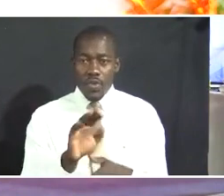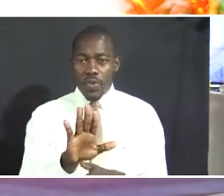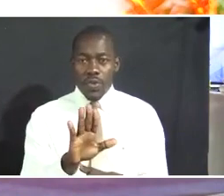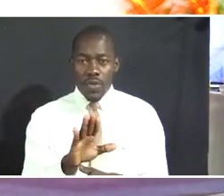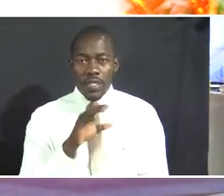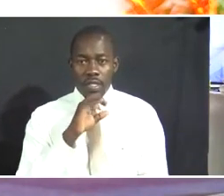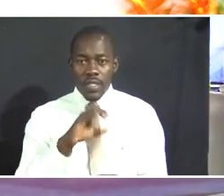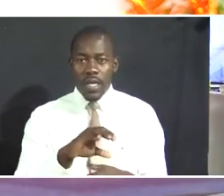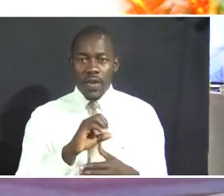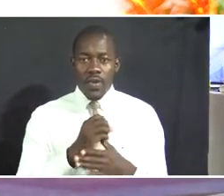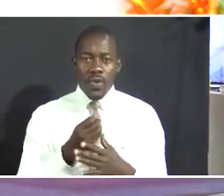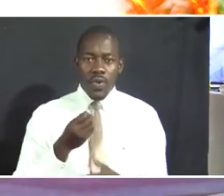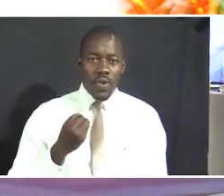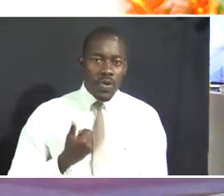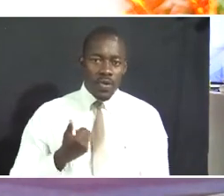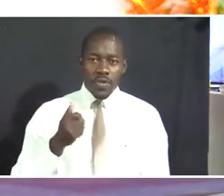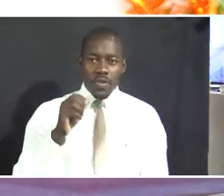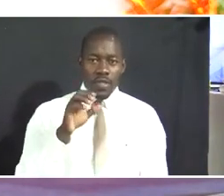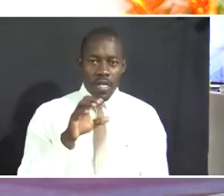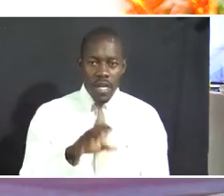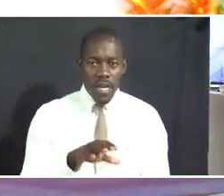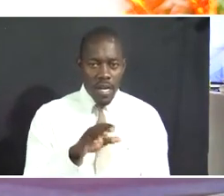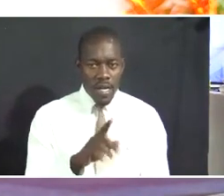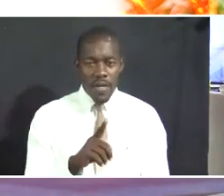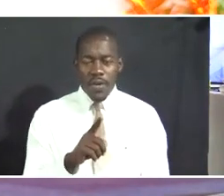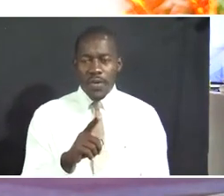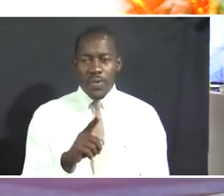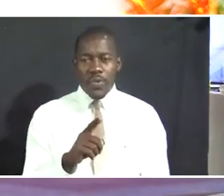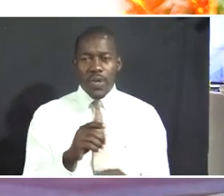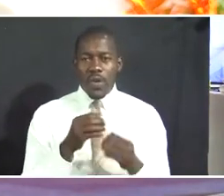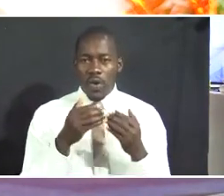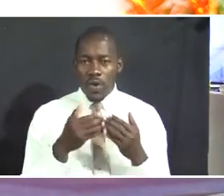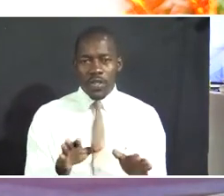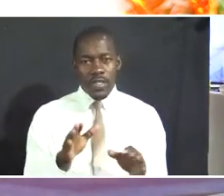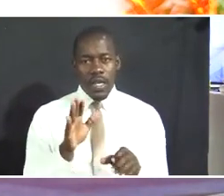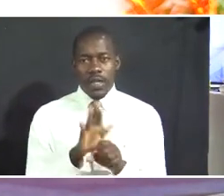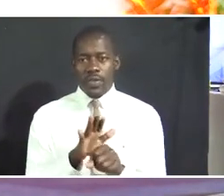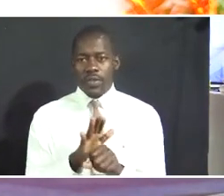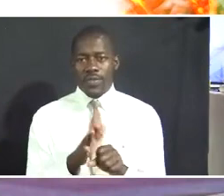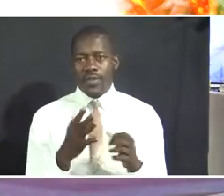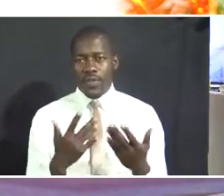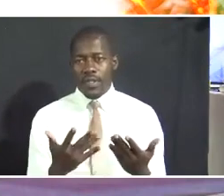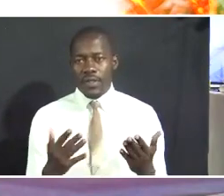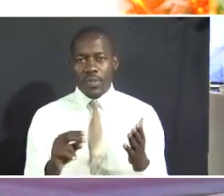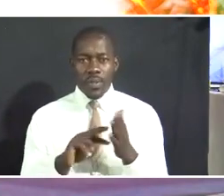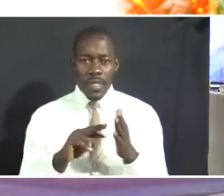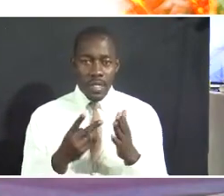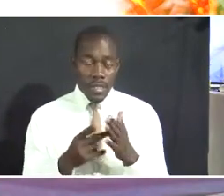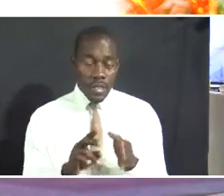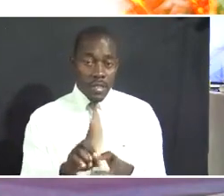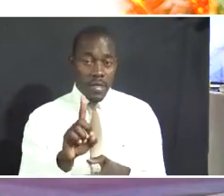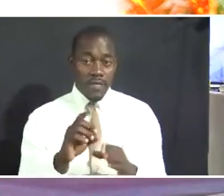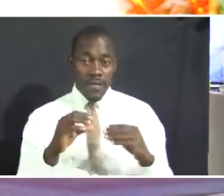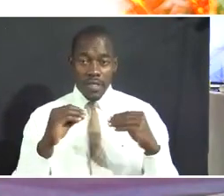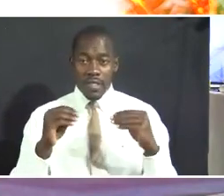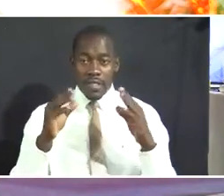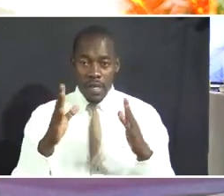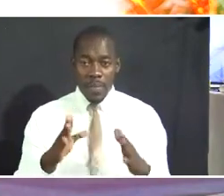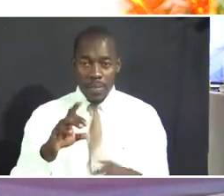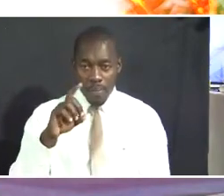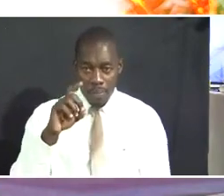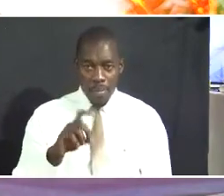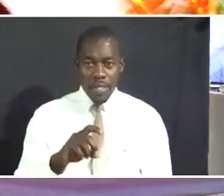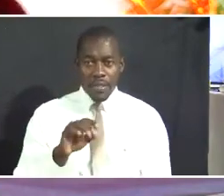who is going to compromise many principles in life. There's a need also a teacher to be holistic, just like the child. Thank